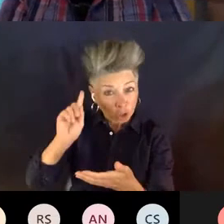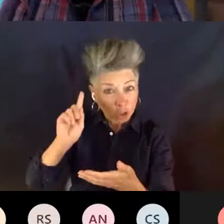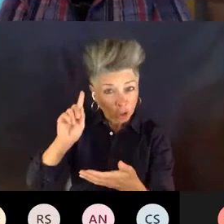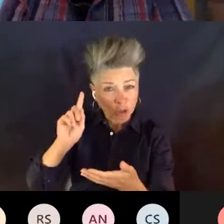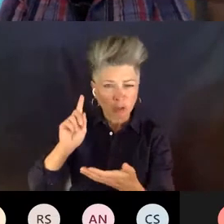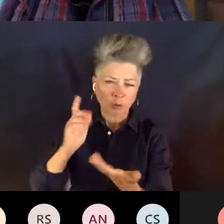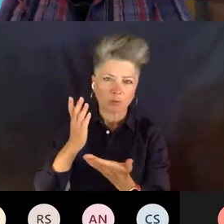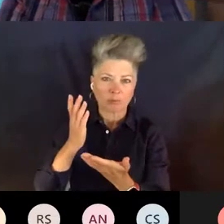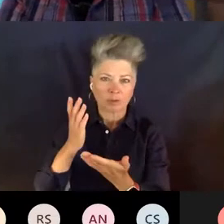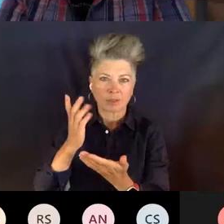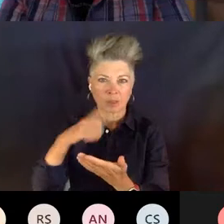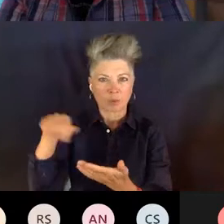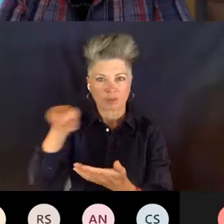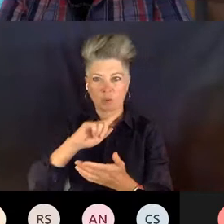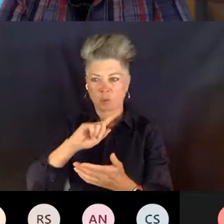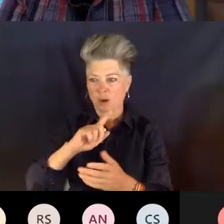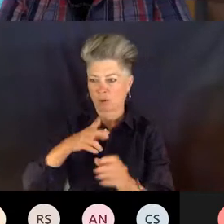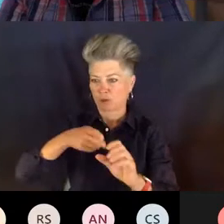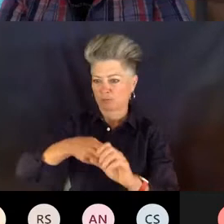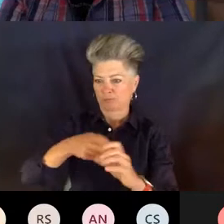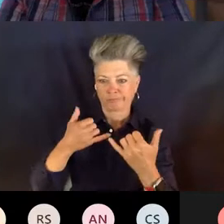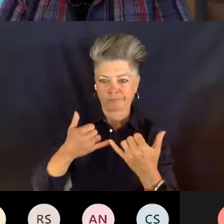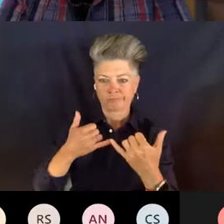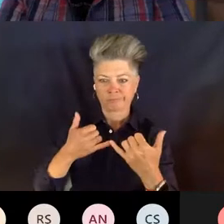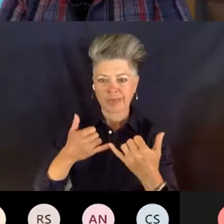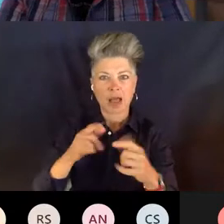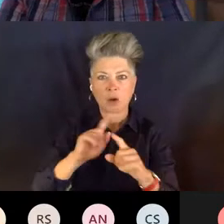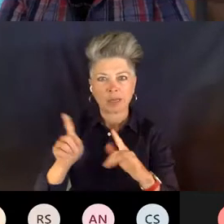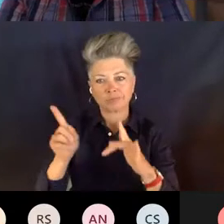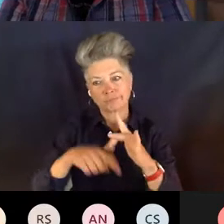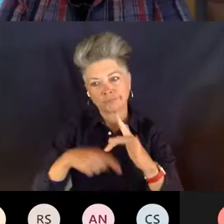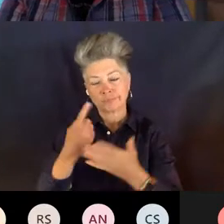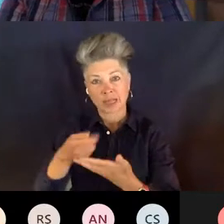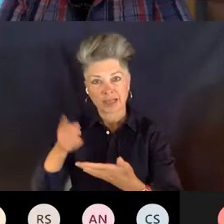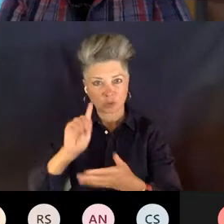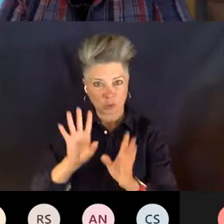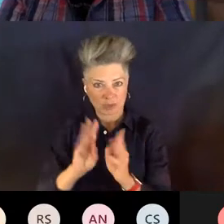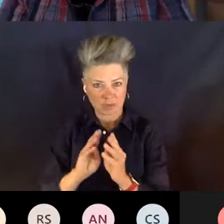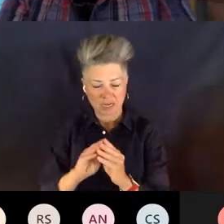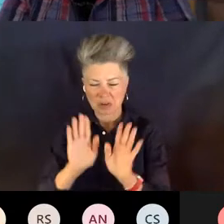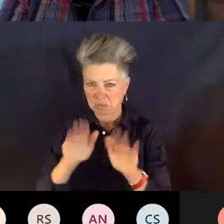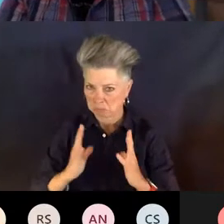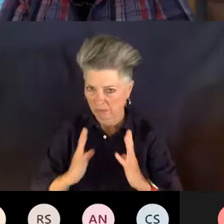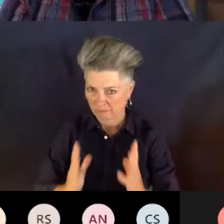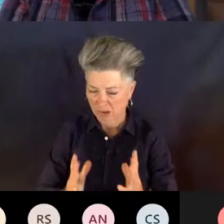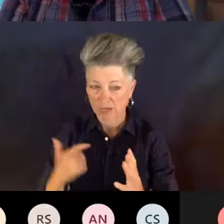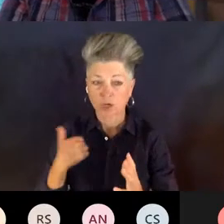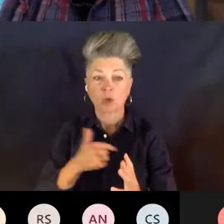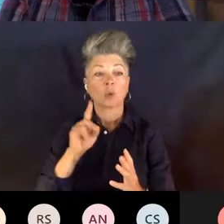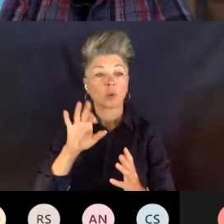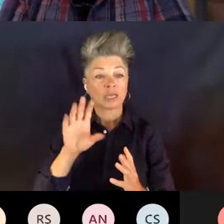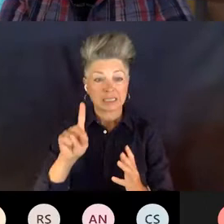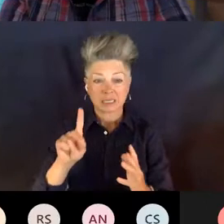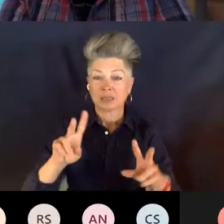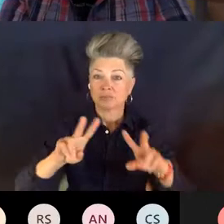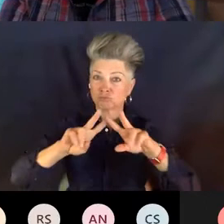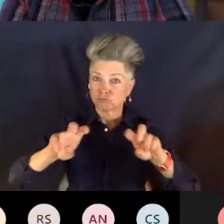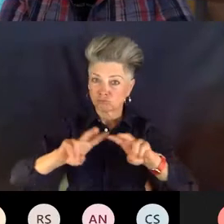coming here and missed last week's meeting, totally fine. We broke down the mission